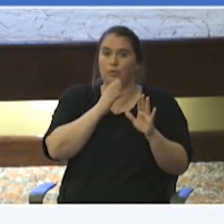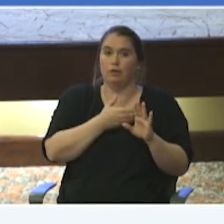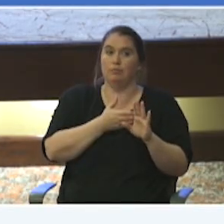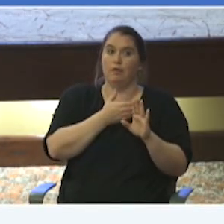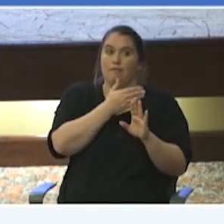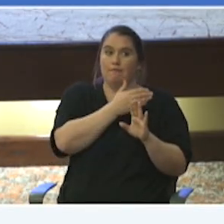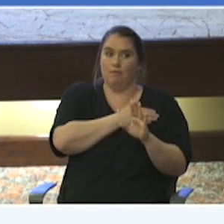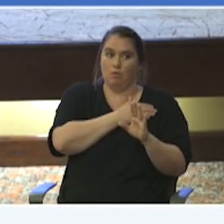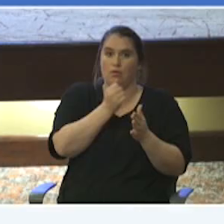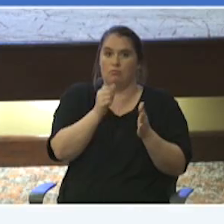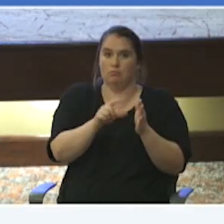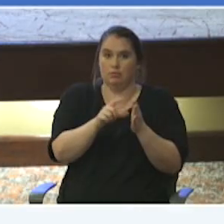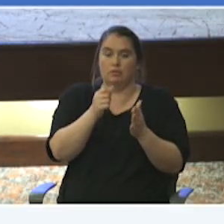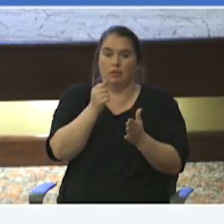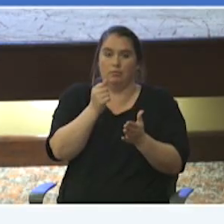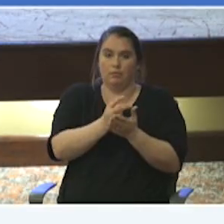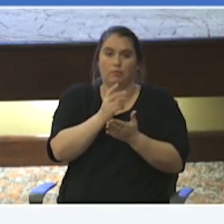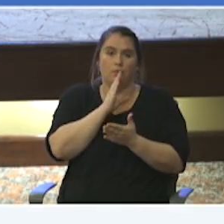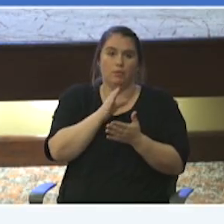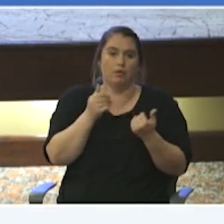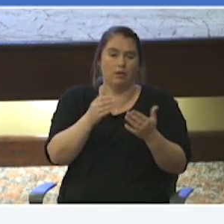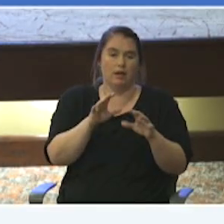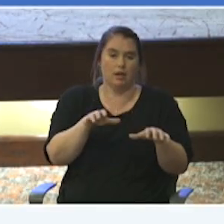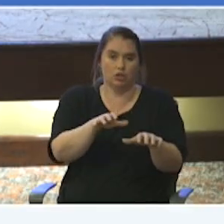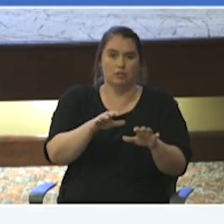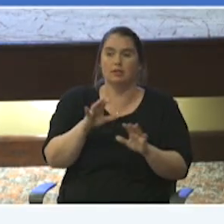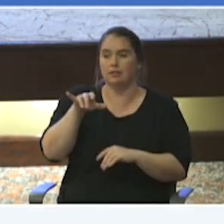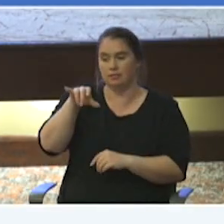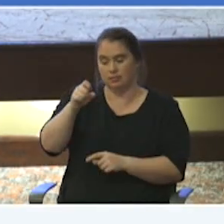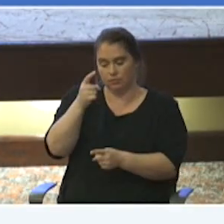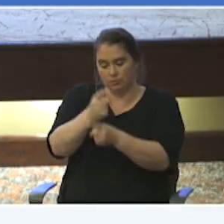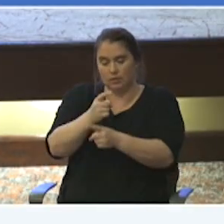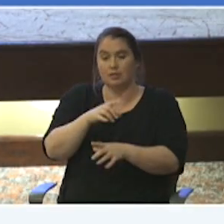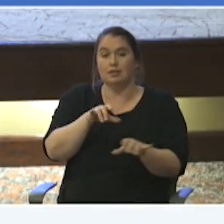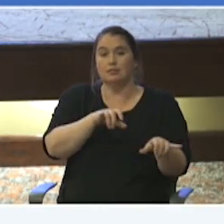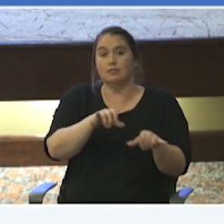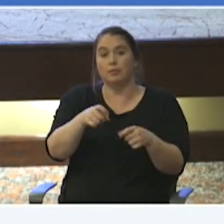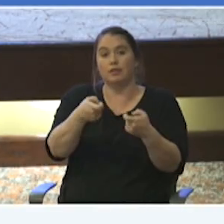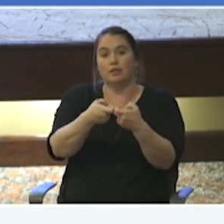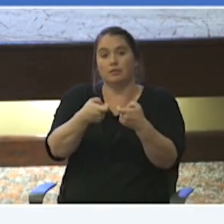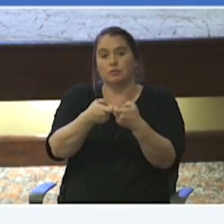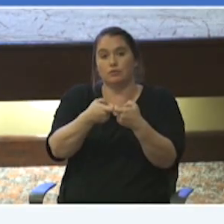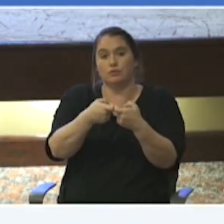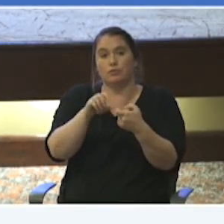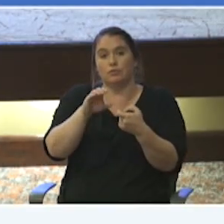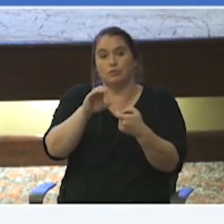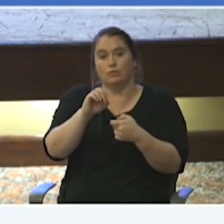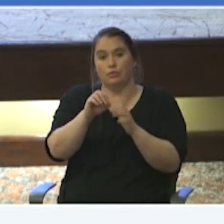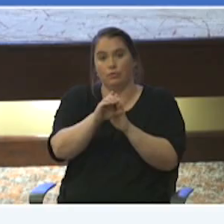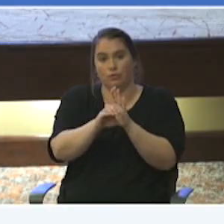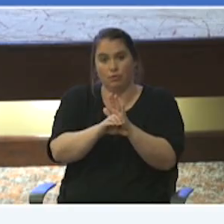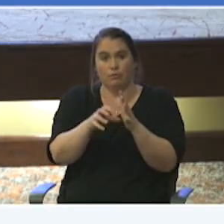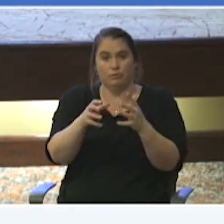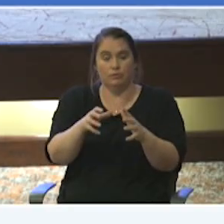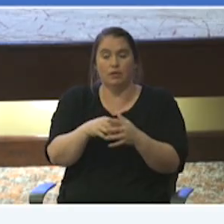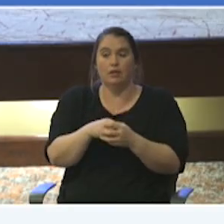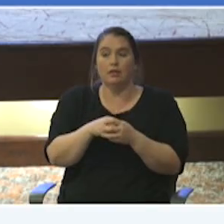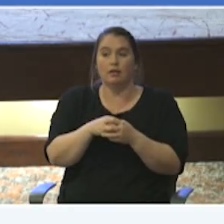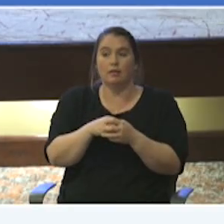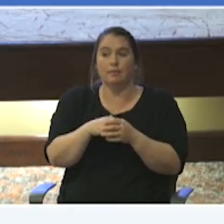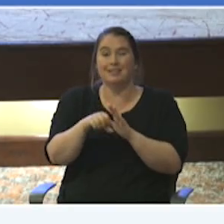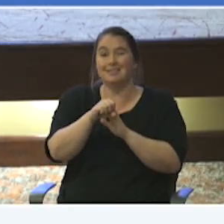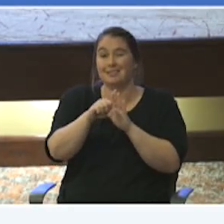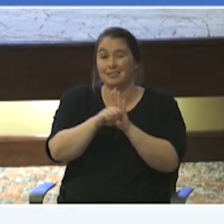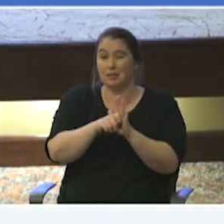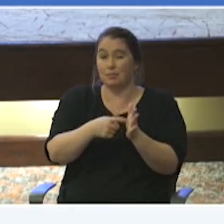correct. That's correct. Same thing with the National Electric Code. It's actually a state